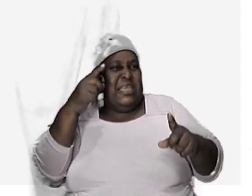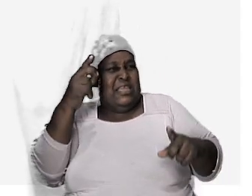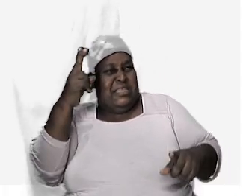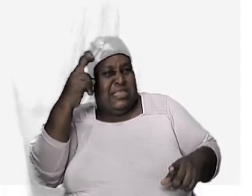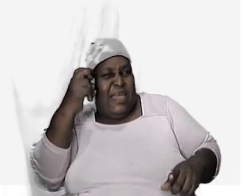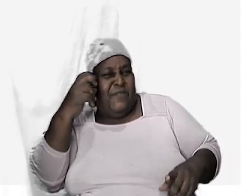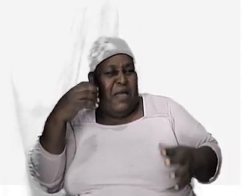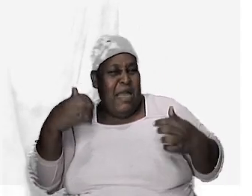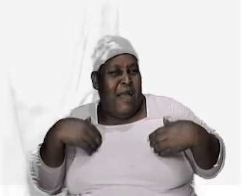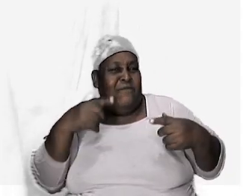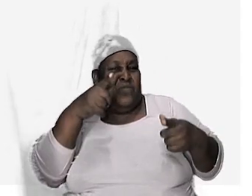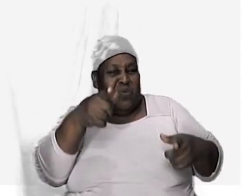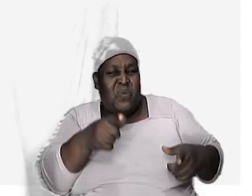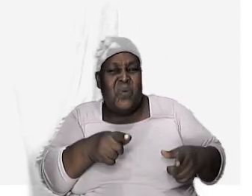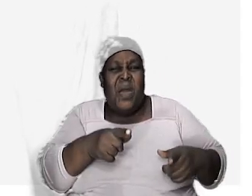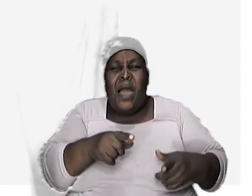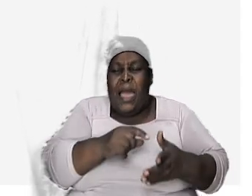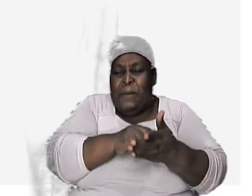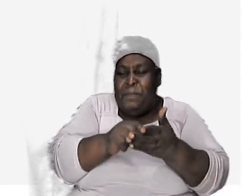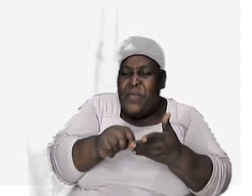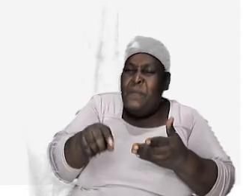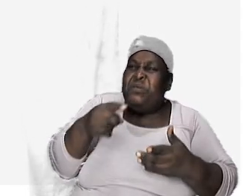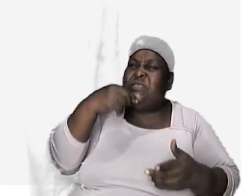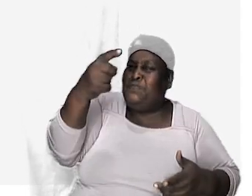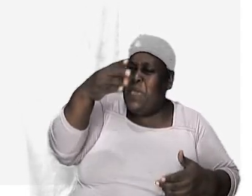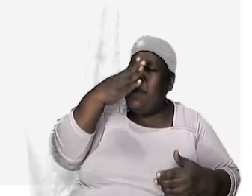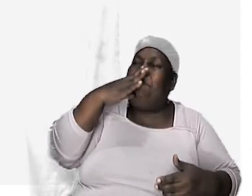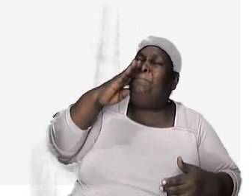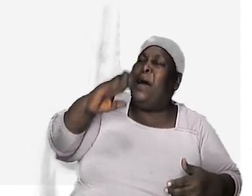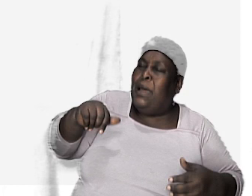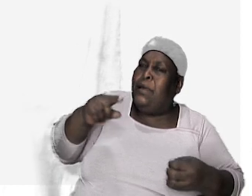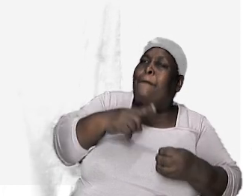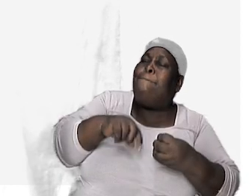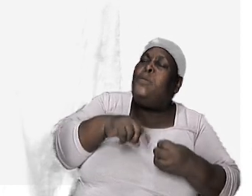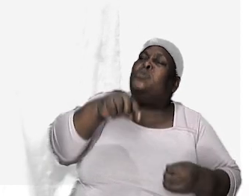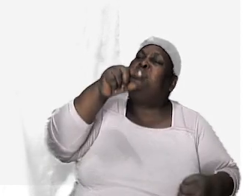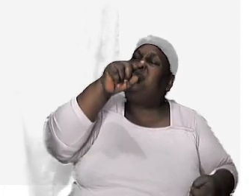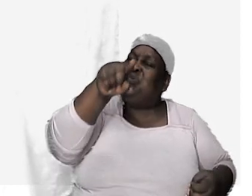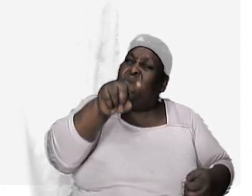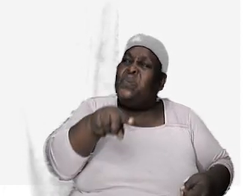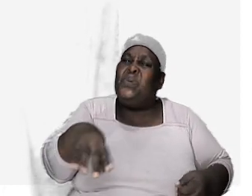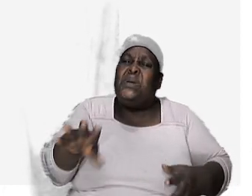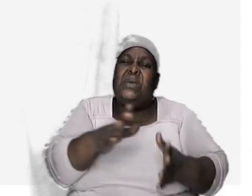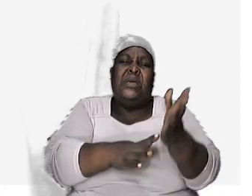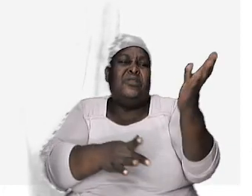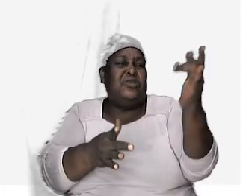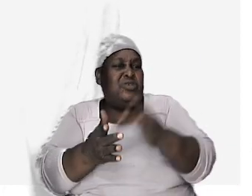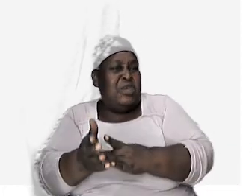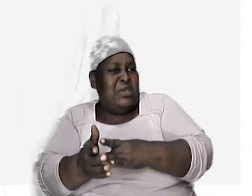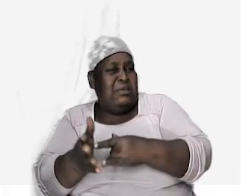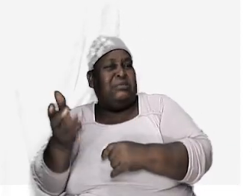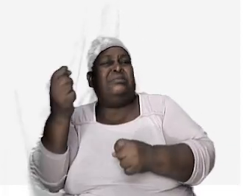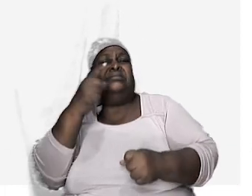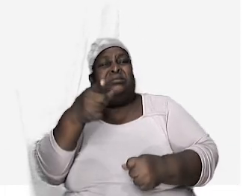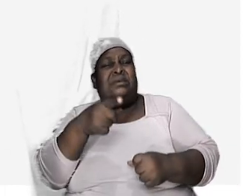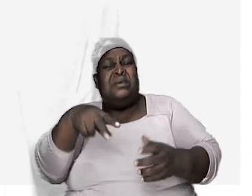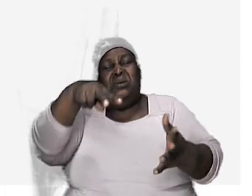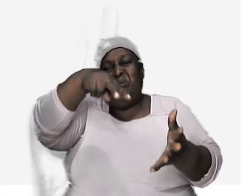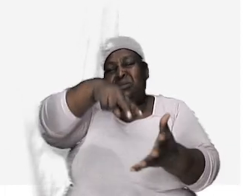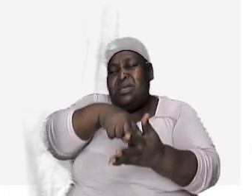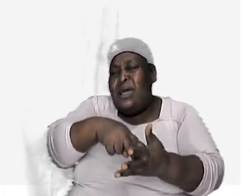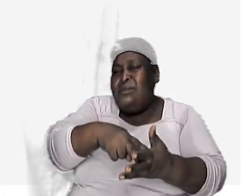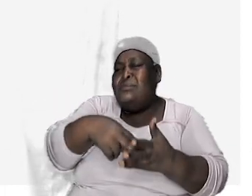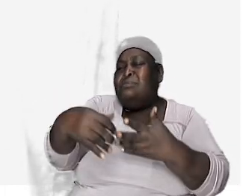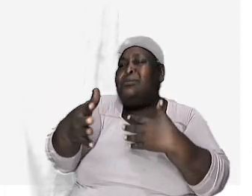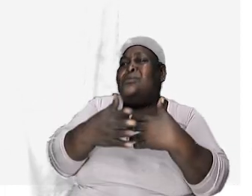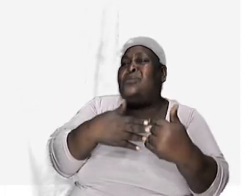off, our situation, we find that Jesus was there like the father of the prodigal son, standing at the door, waiting